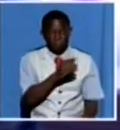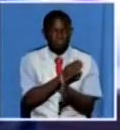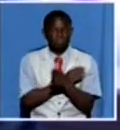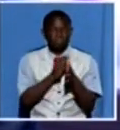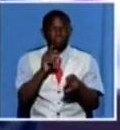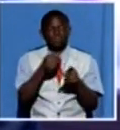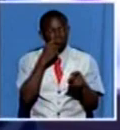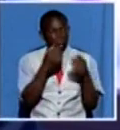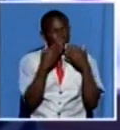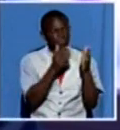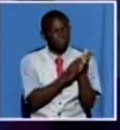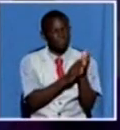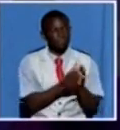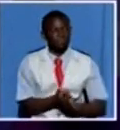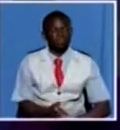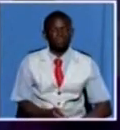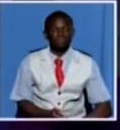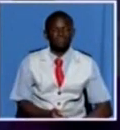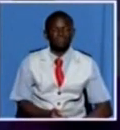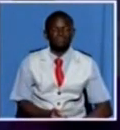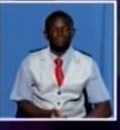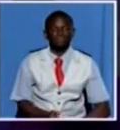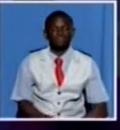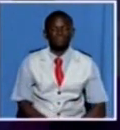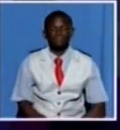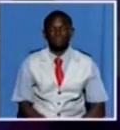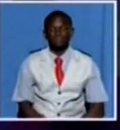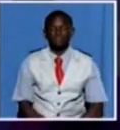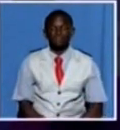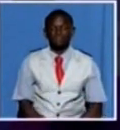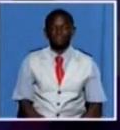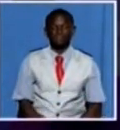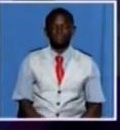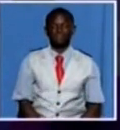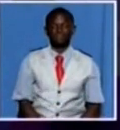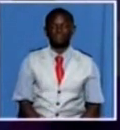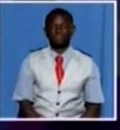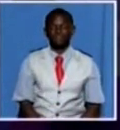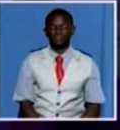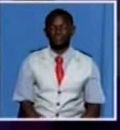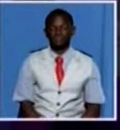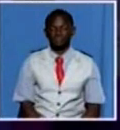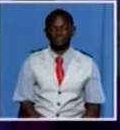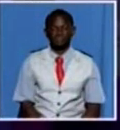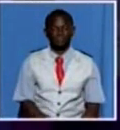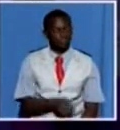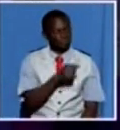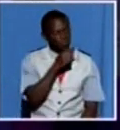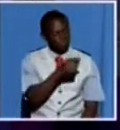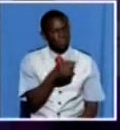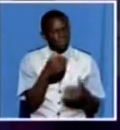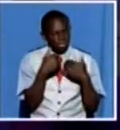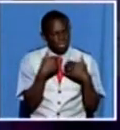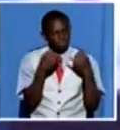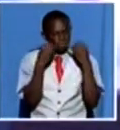So why are you firefighting? Why are you responding when you have such information? What are you hiding? We are